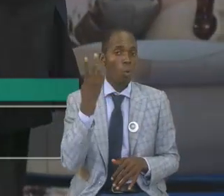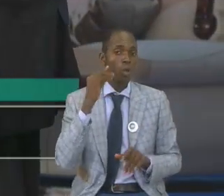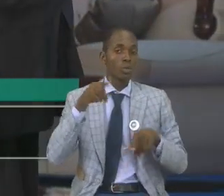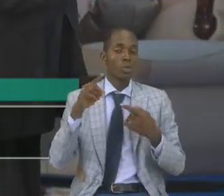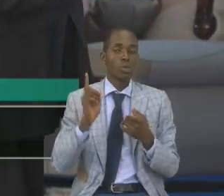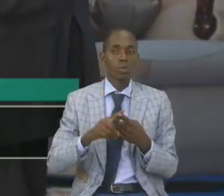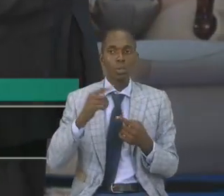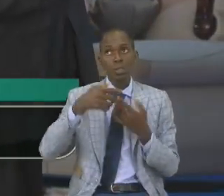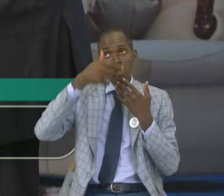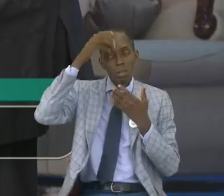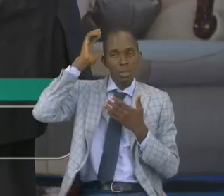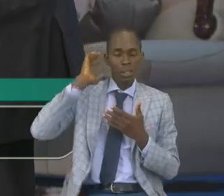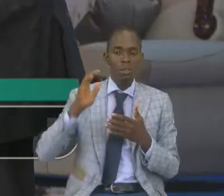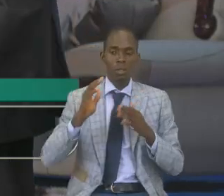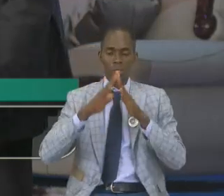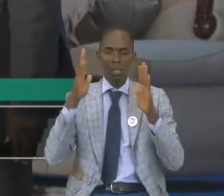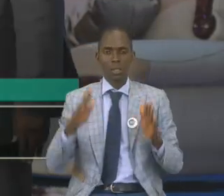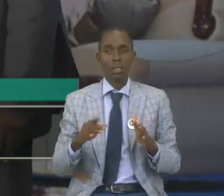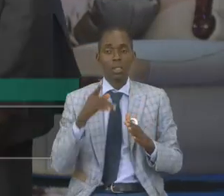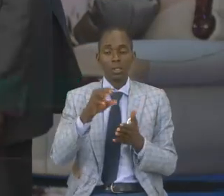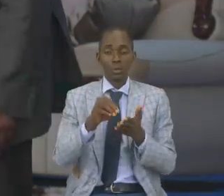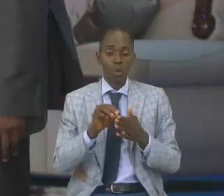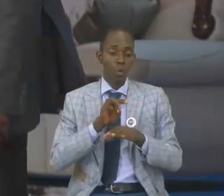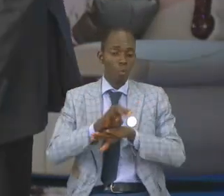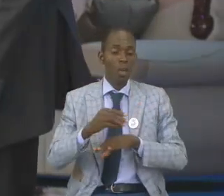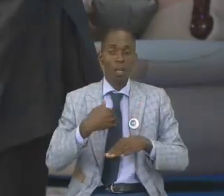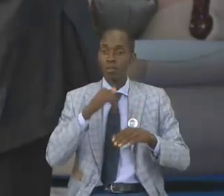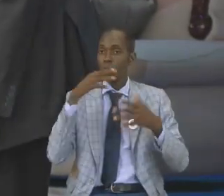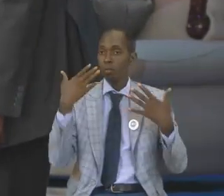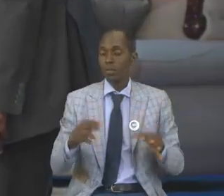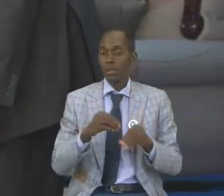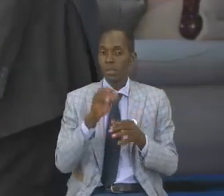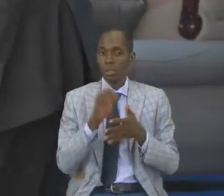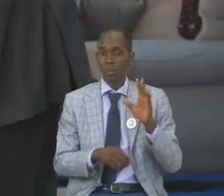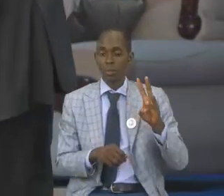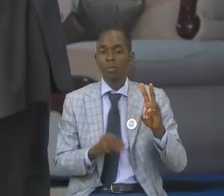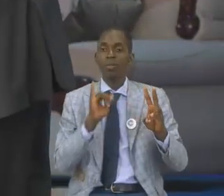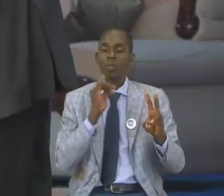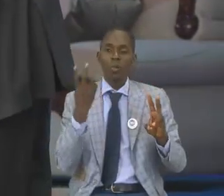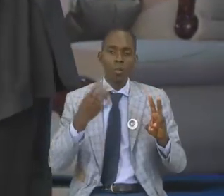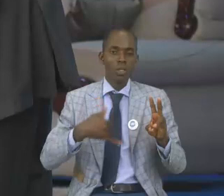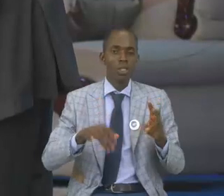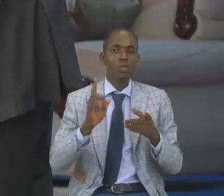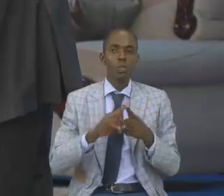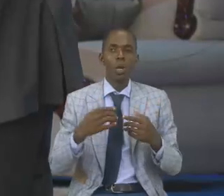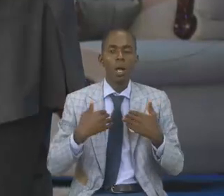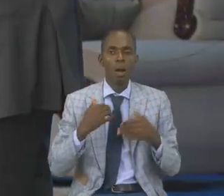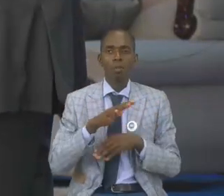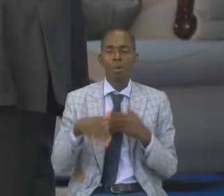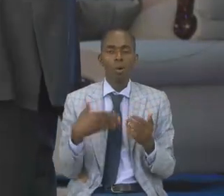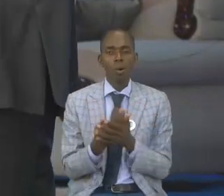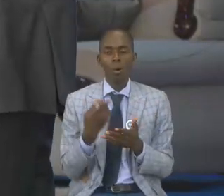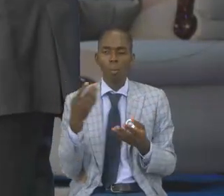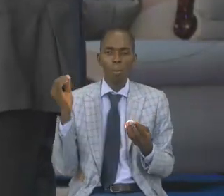His ministry had not finished in chapter 6. He was still to have all those revelations